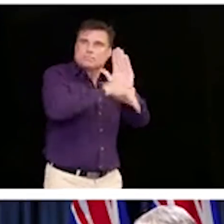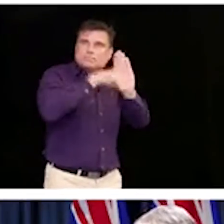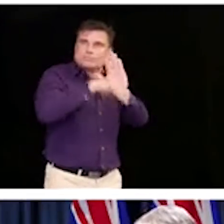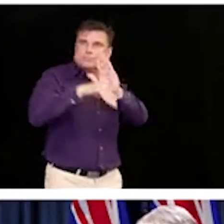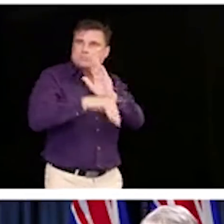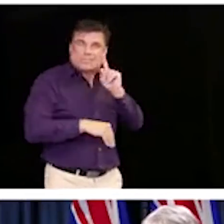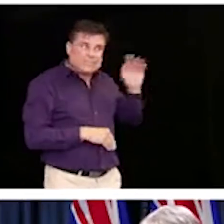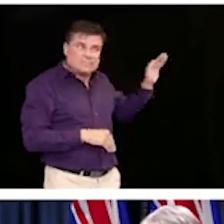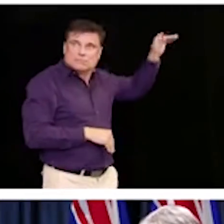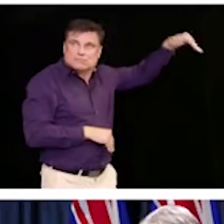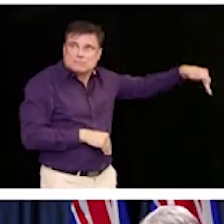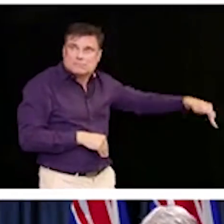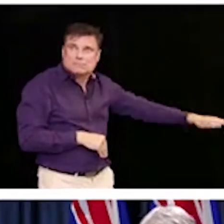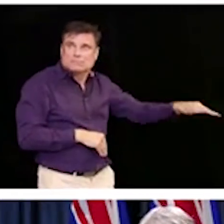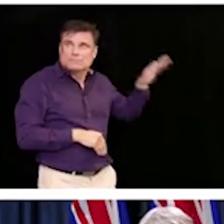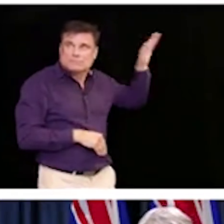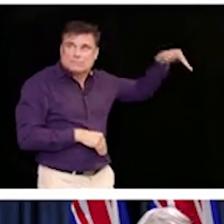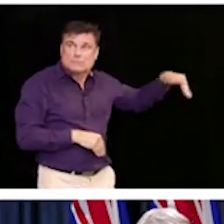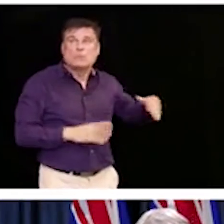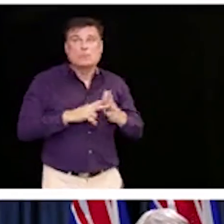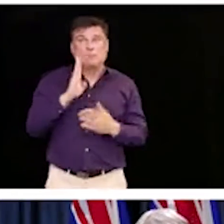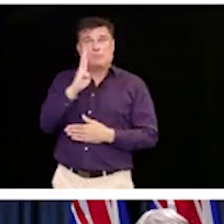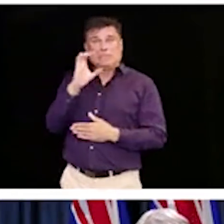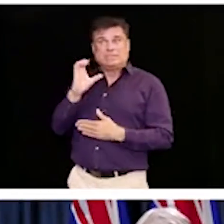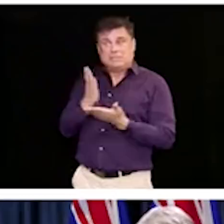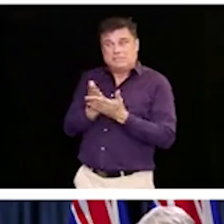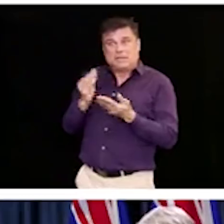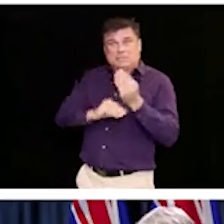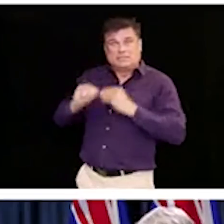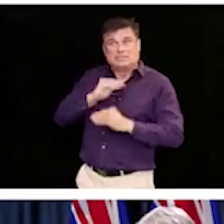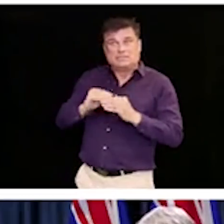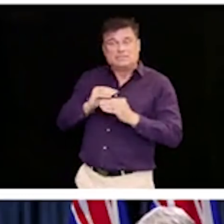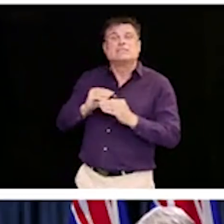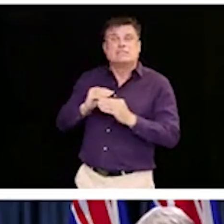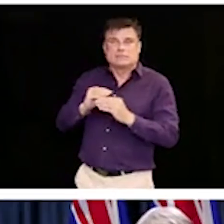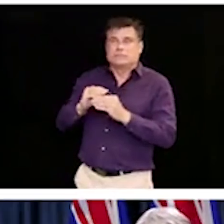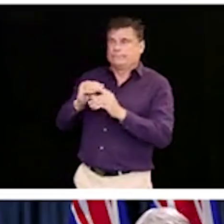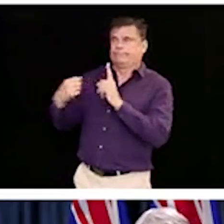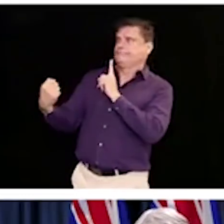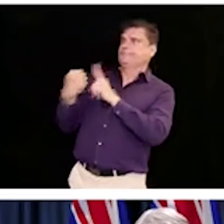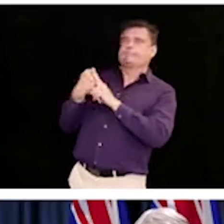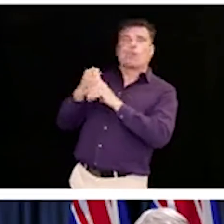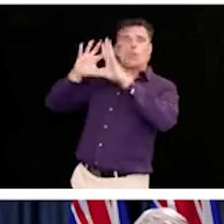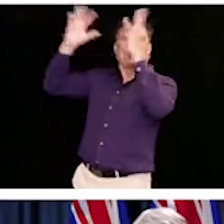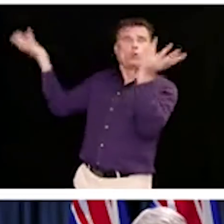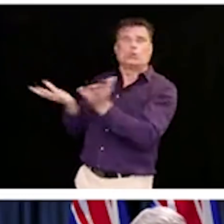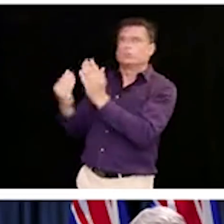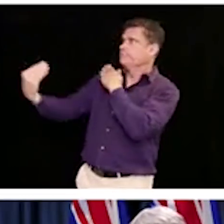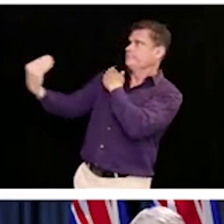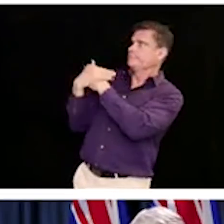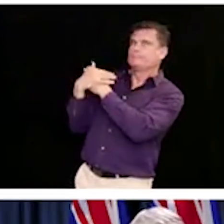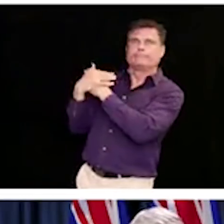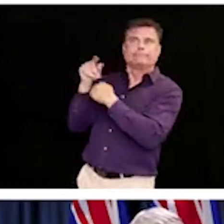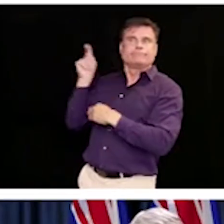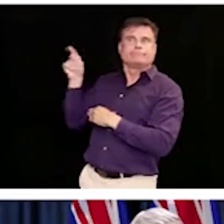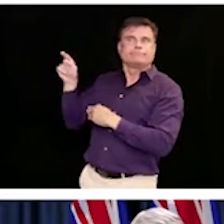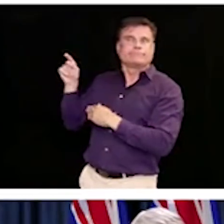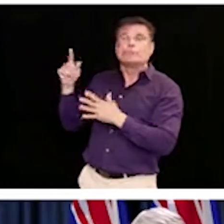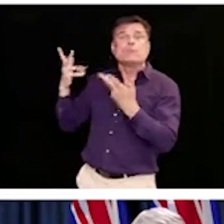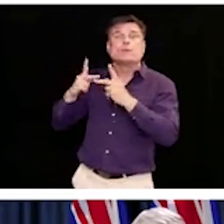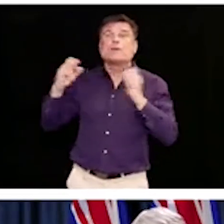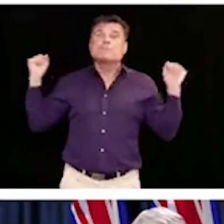is impacted by anything that happens globally. So related to this global activity that you're seeing and the drops in